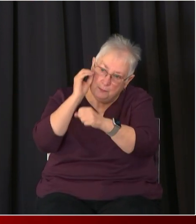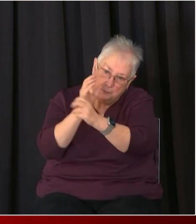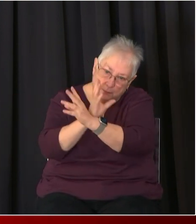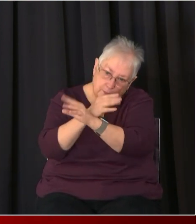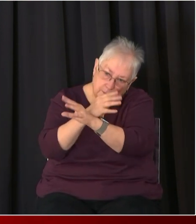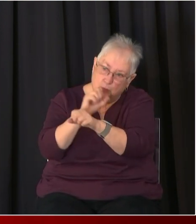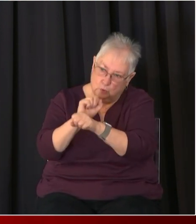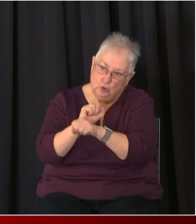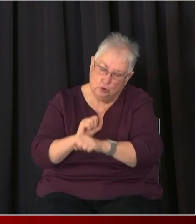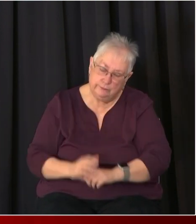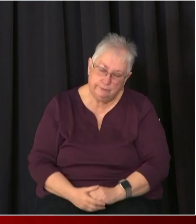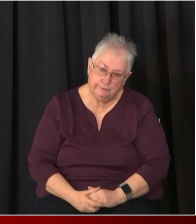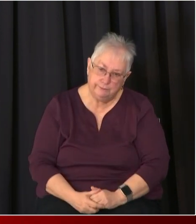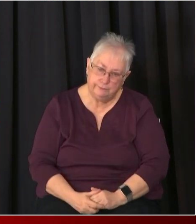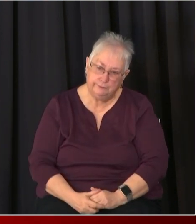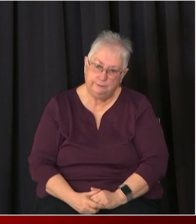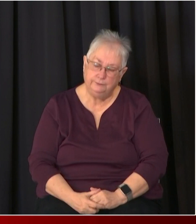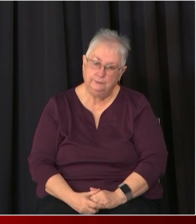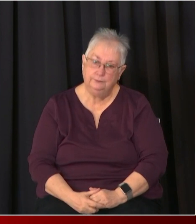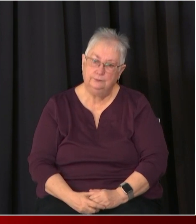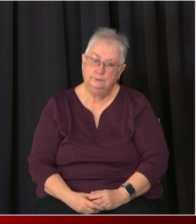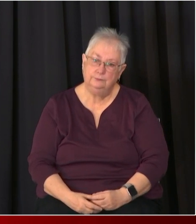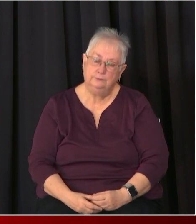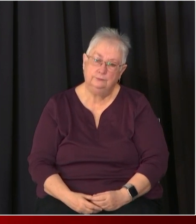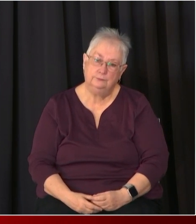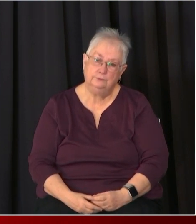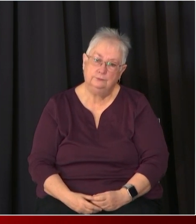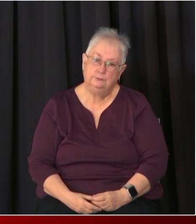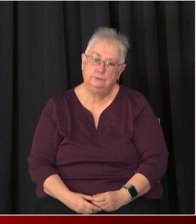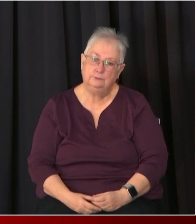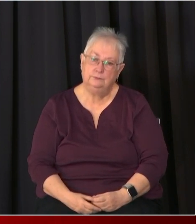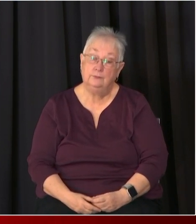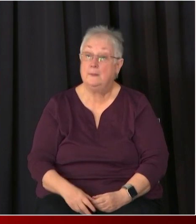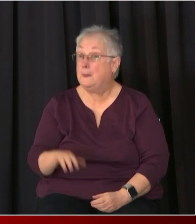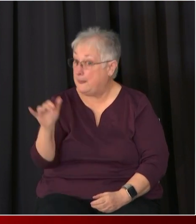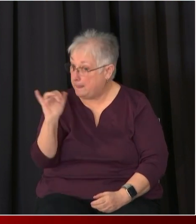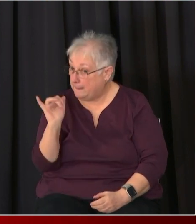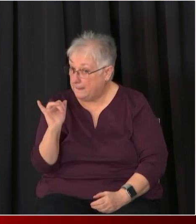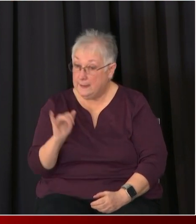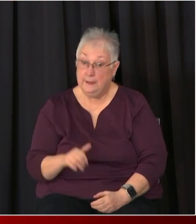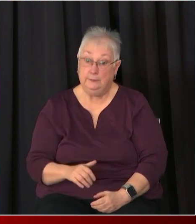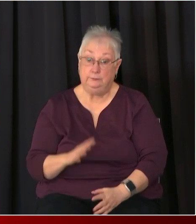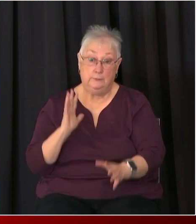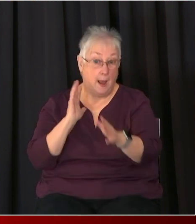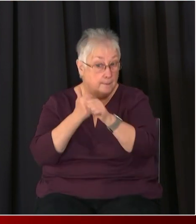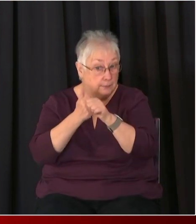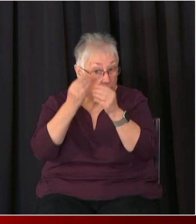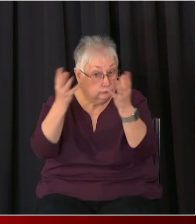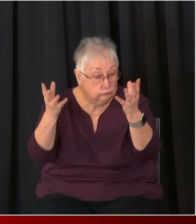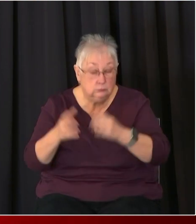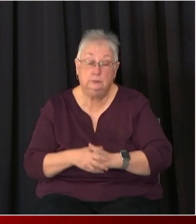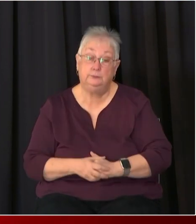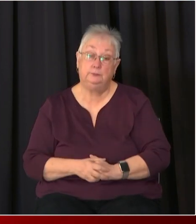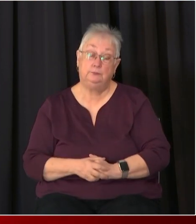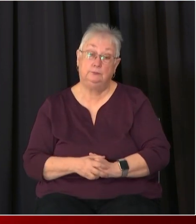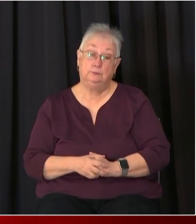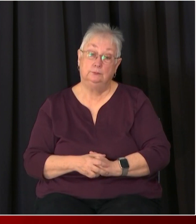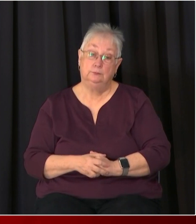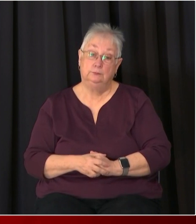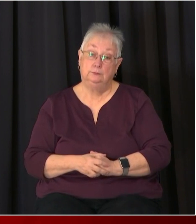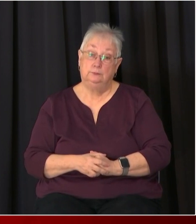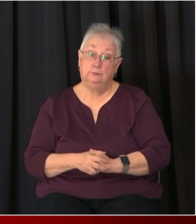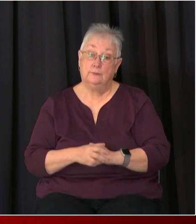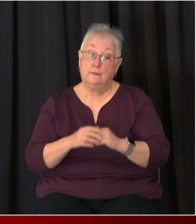their employees telework. We're also updating our gathering